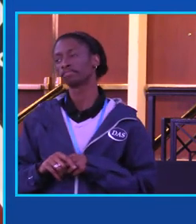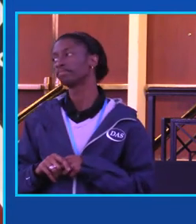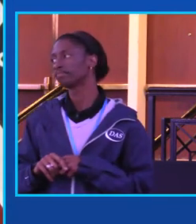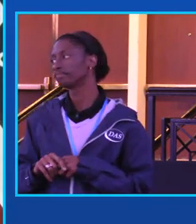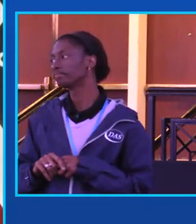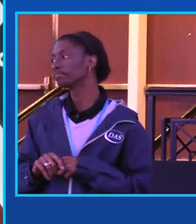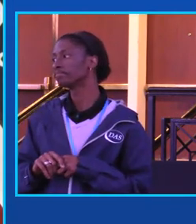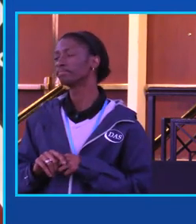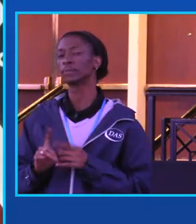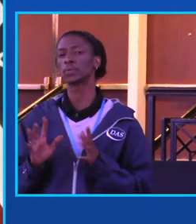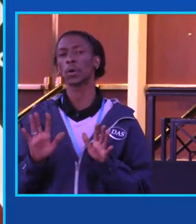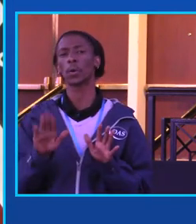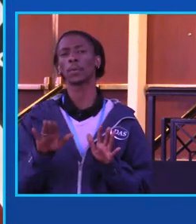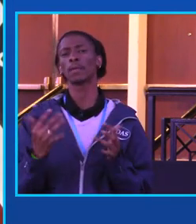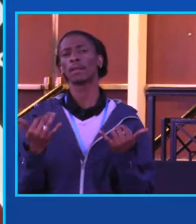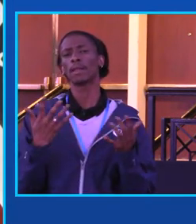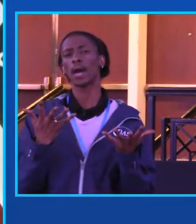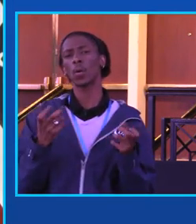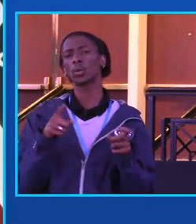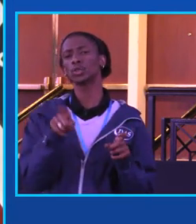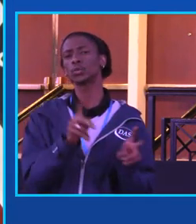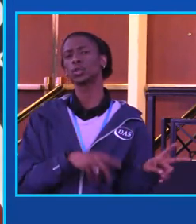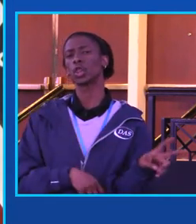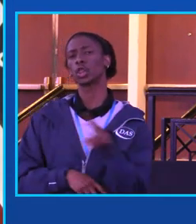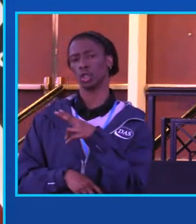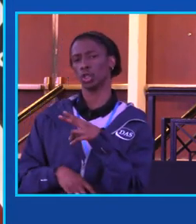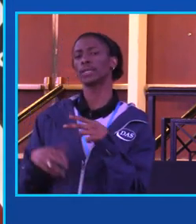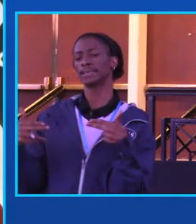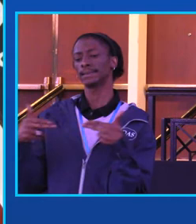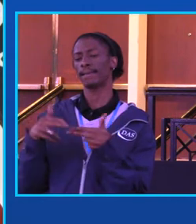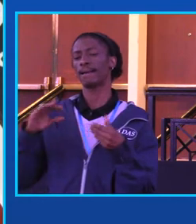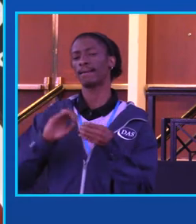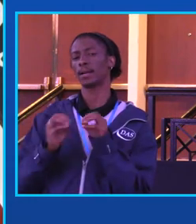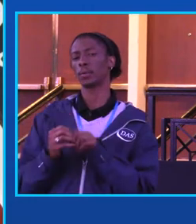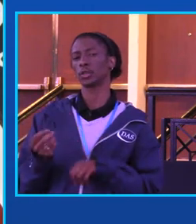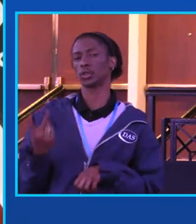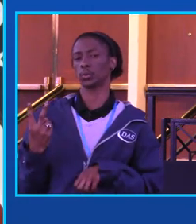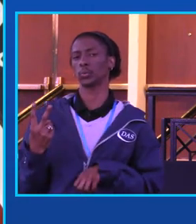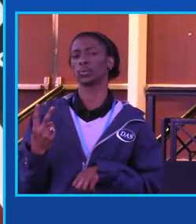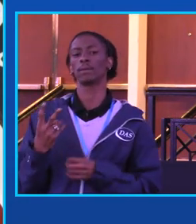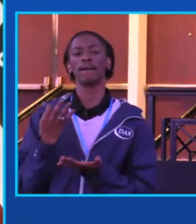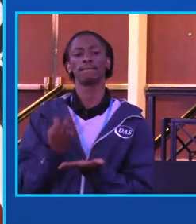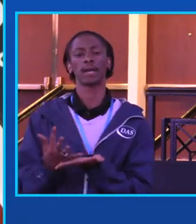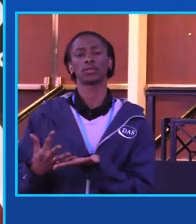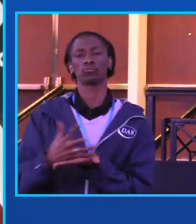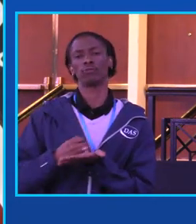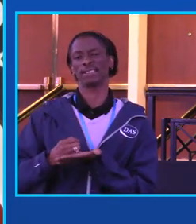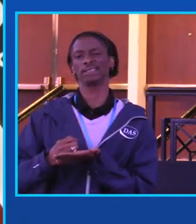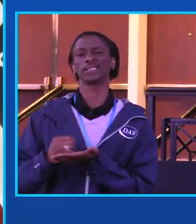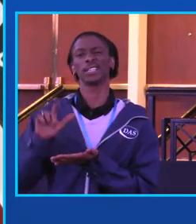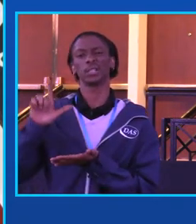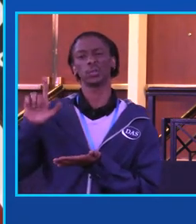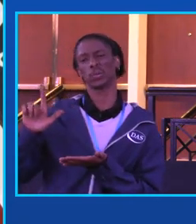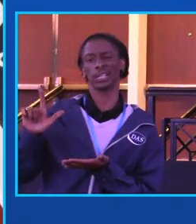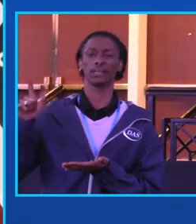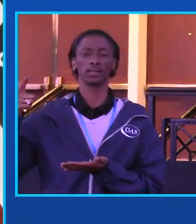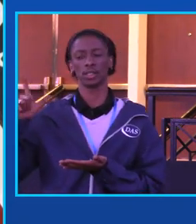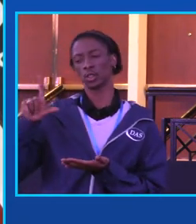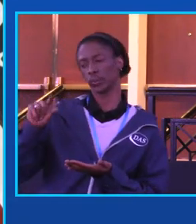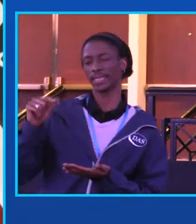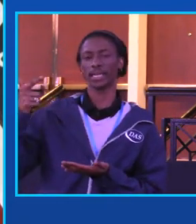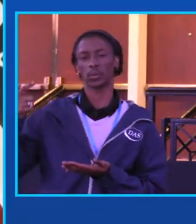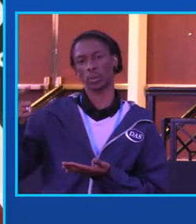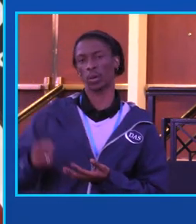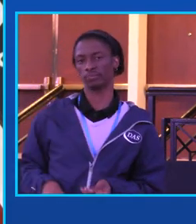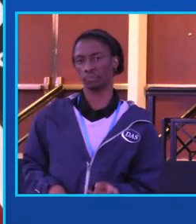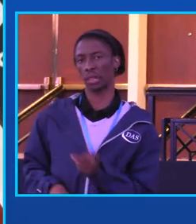I want to direct attention to slide number 2, fundraising 2021. Not sure I can't see it.